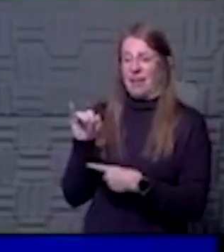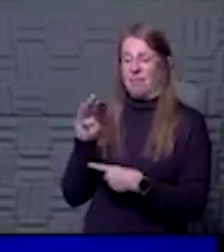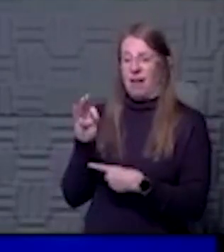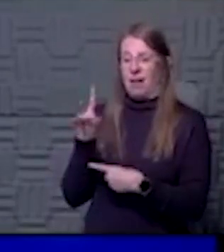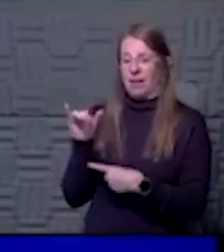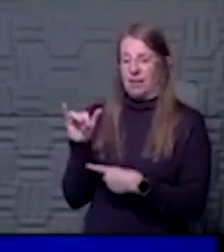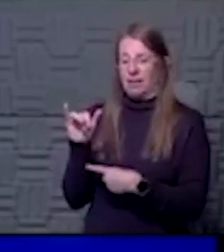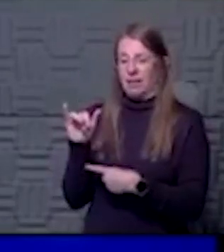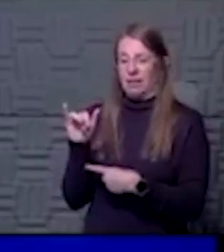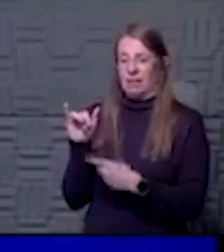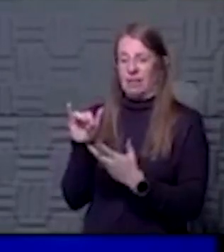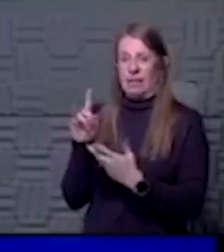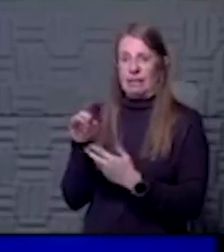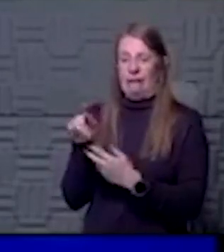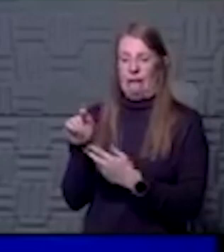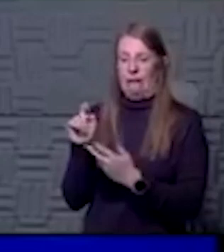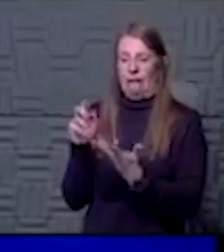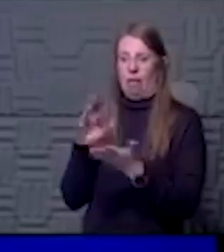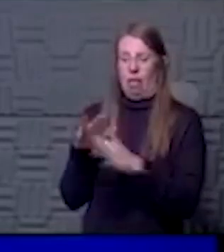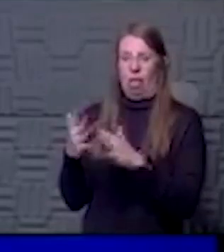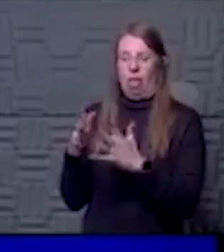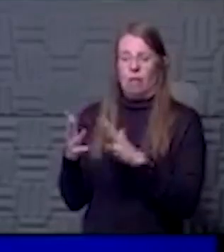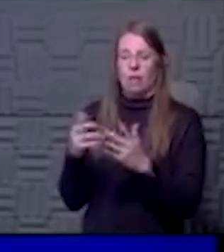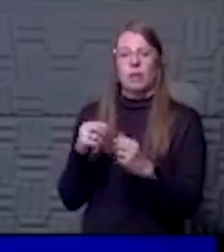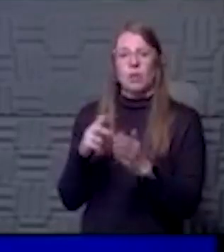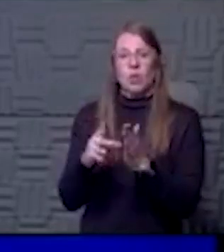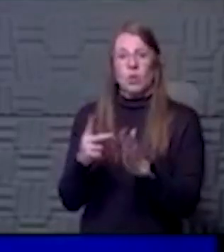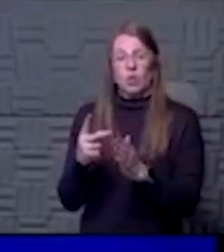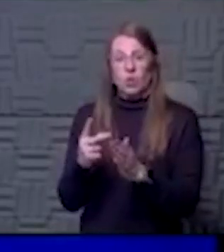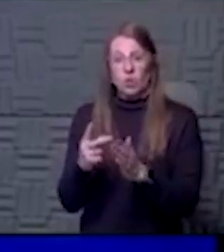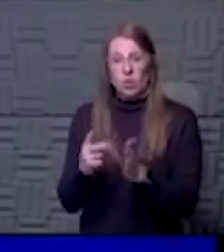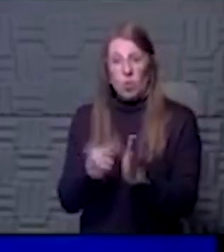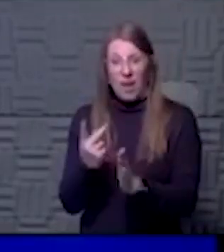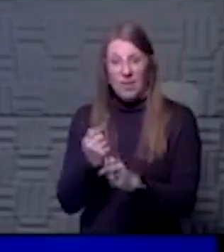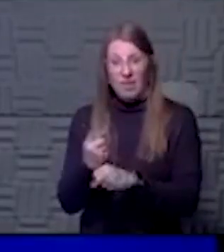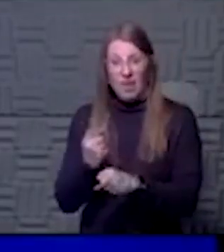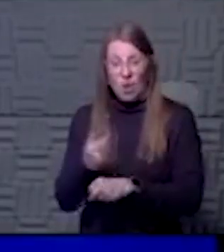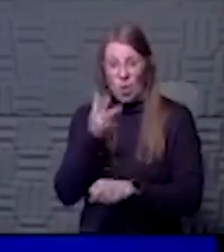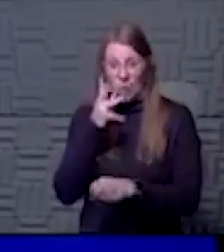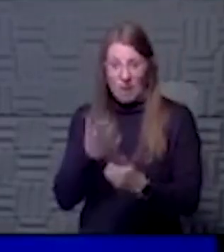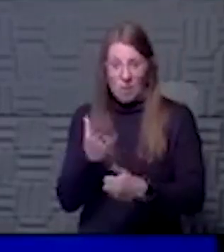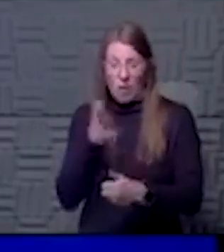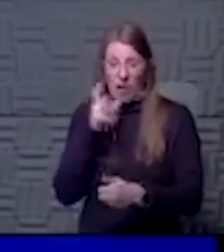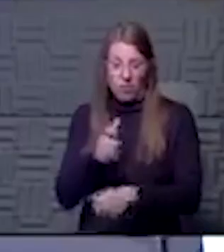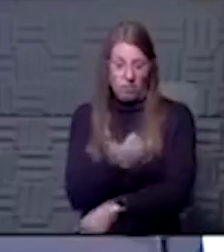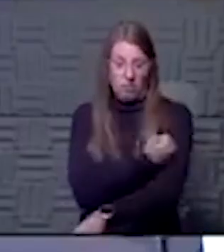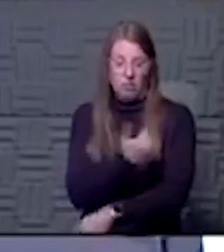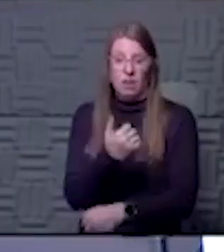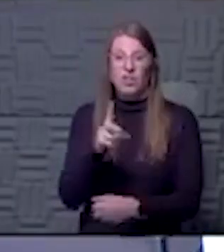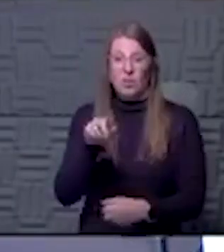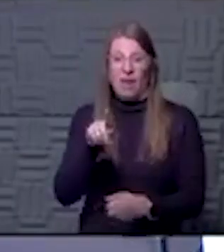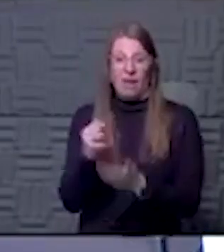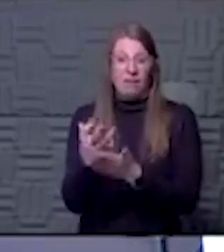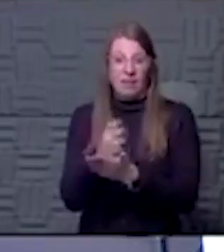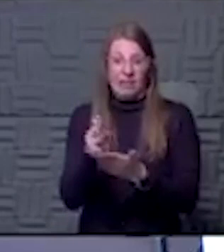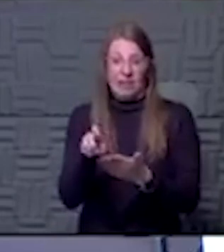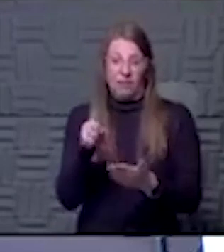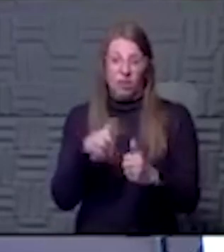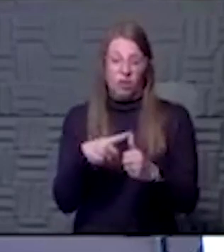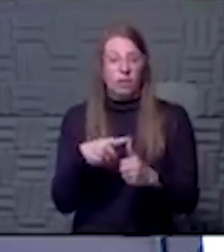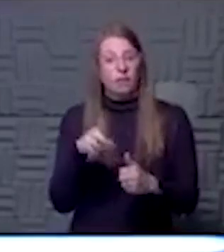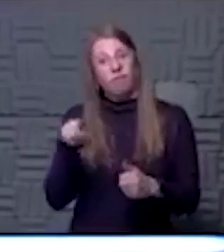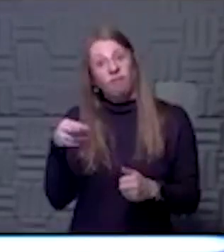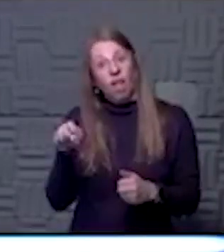well, gosh, maybe we have to get it twice a year. But we don't know that until we see what this goes on and what the challenge data looks like. Yeah, absolutely. Phil, any other thoughts around that